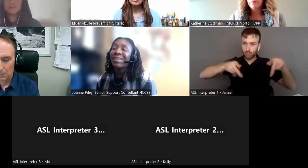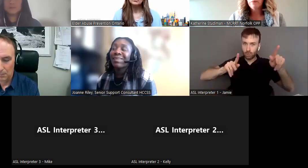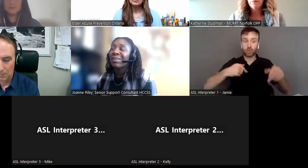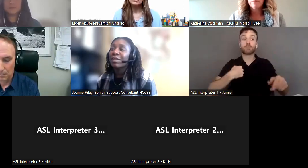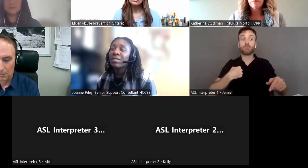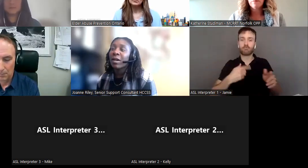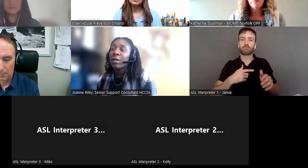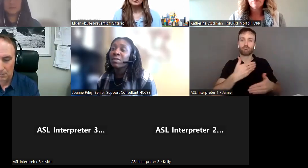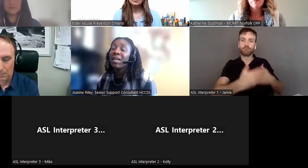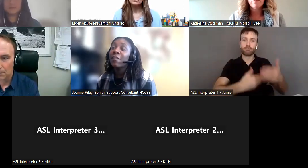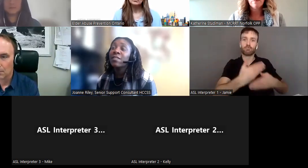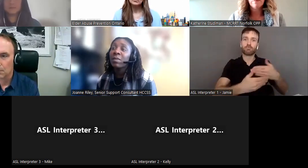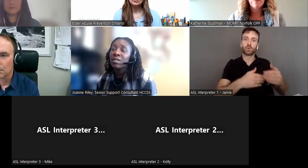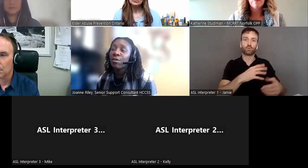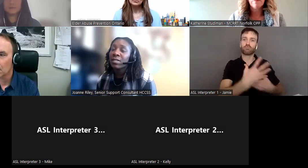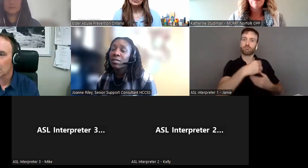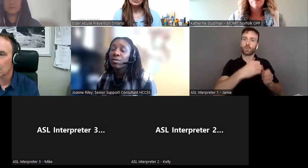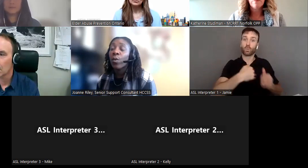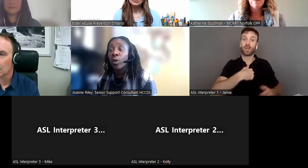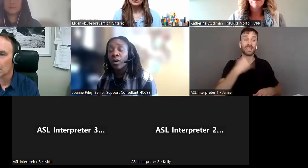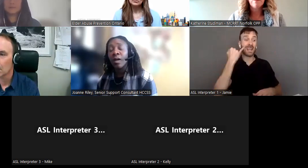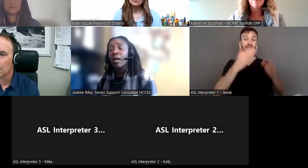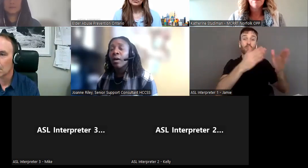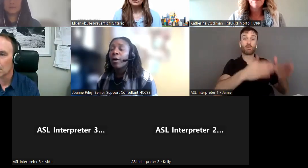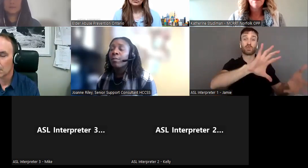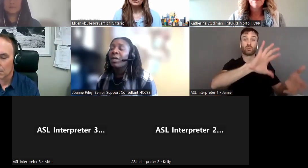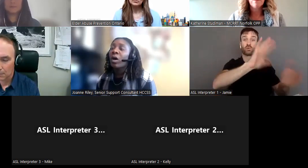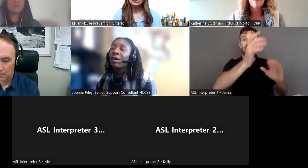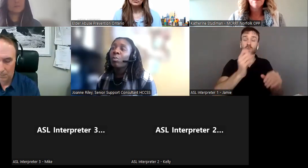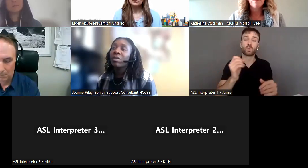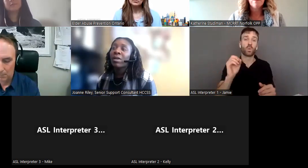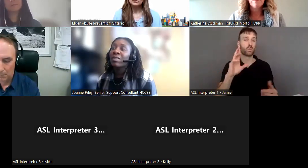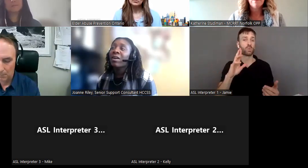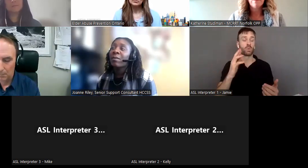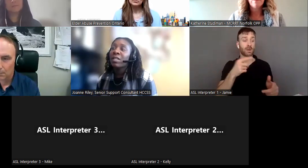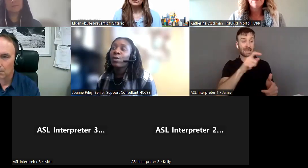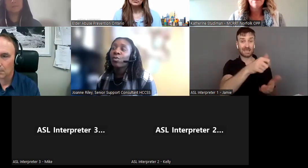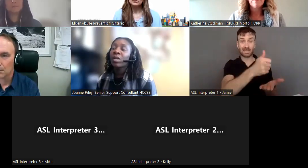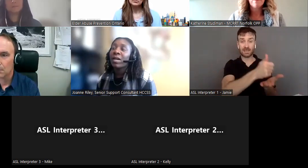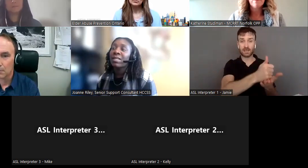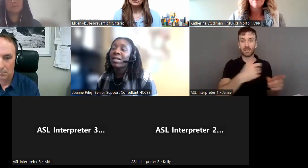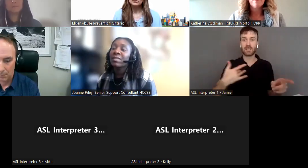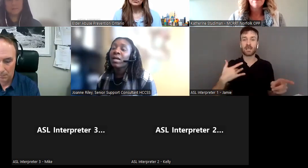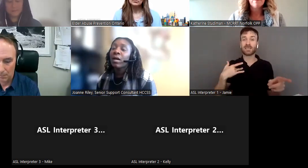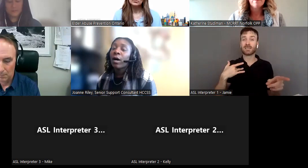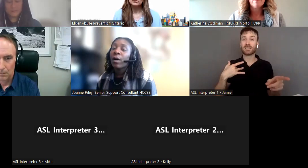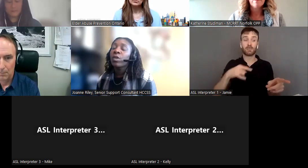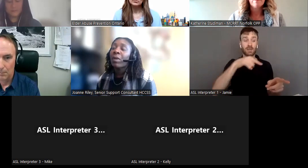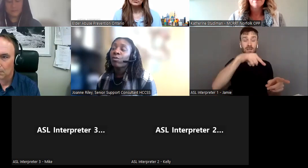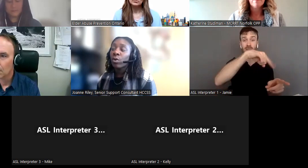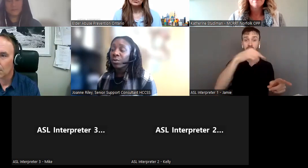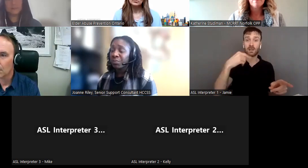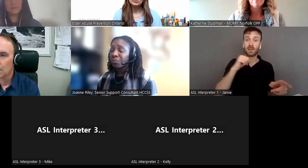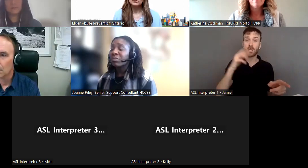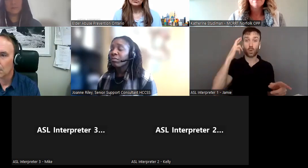Katherine said it, like a lot of the times, if somebody's in crisis or they want help, a lot of the times they don't realize that with